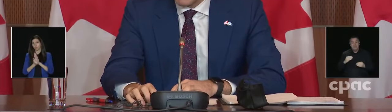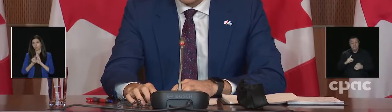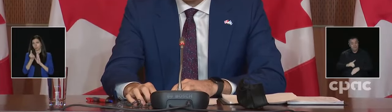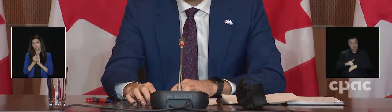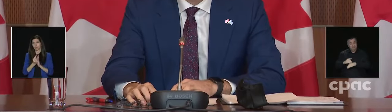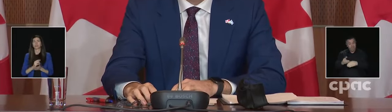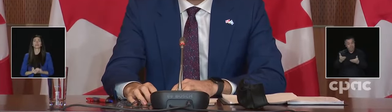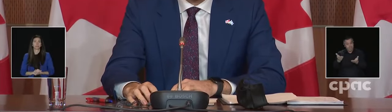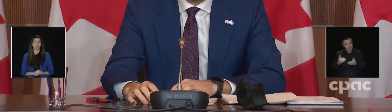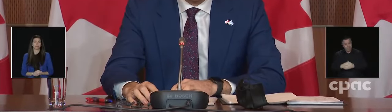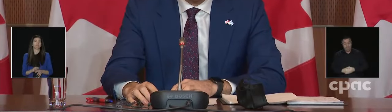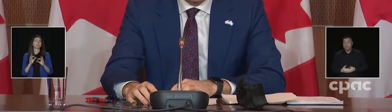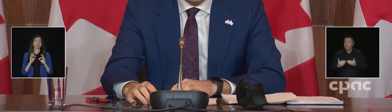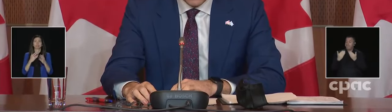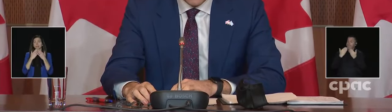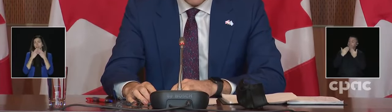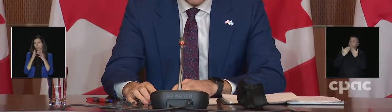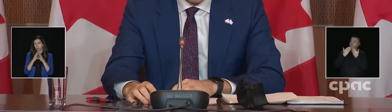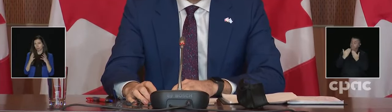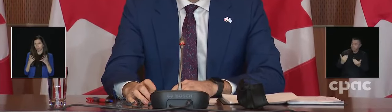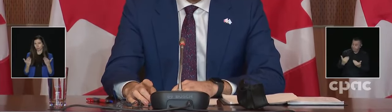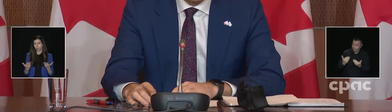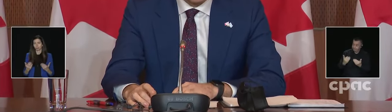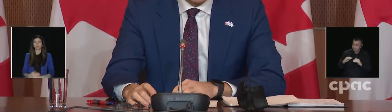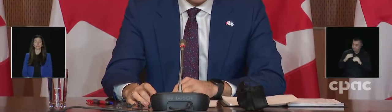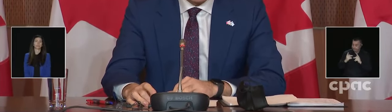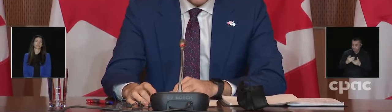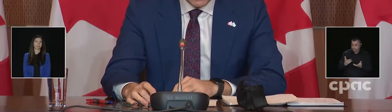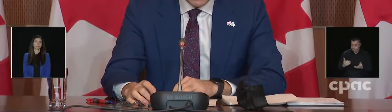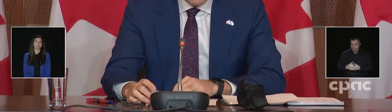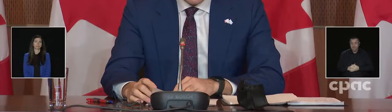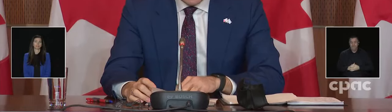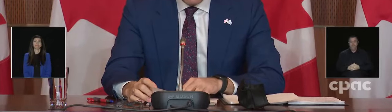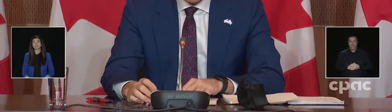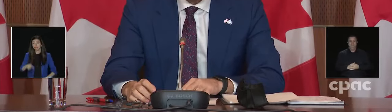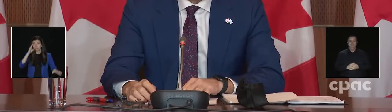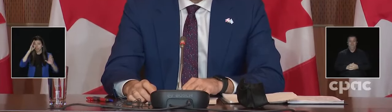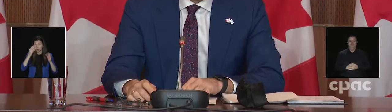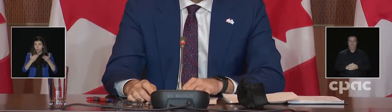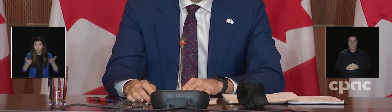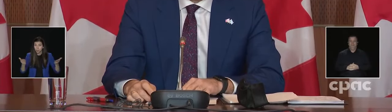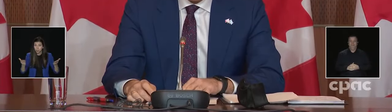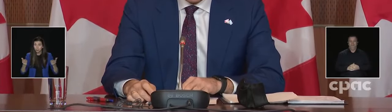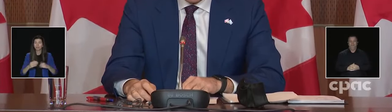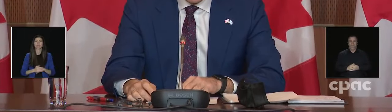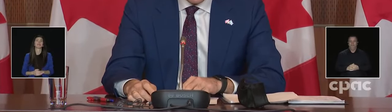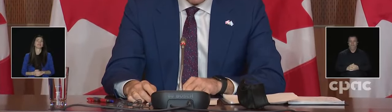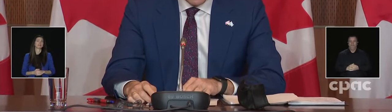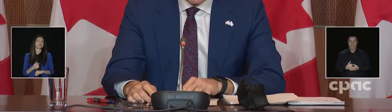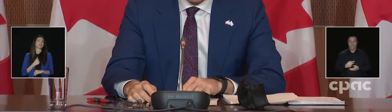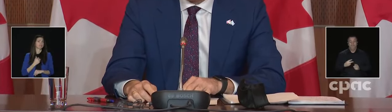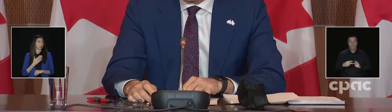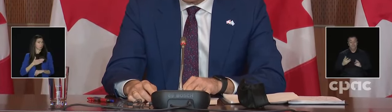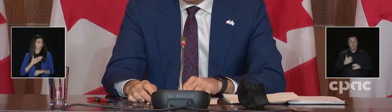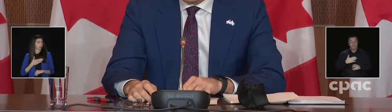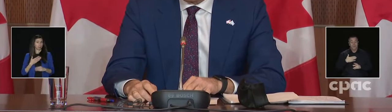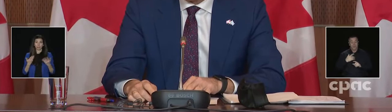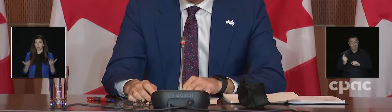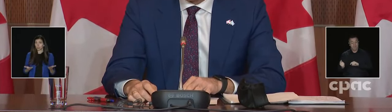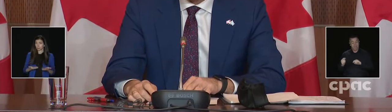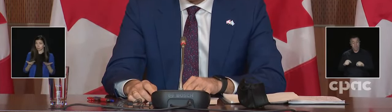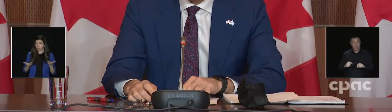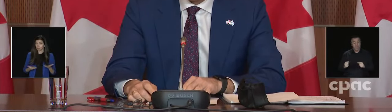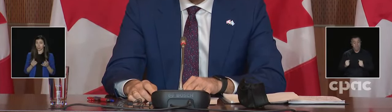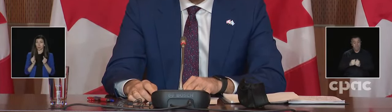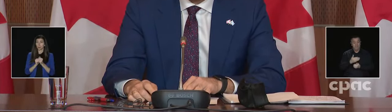Thank you, Marie-Eke. Bonjour à tous et à toutes. Hello, everyone. I'm pleased to be here today in the virtual